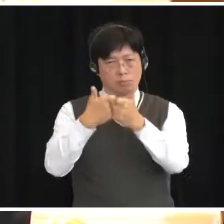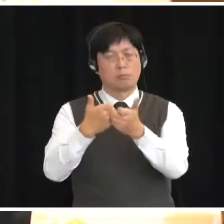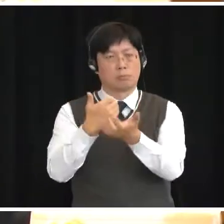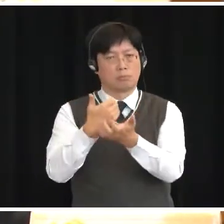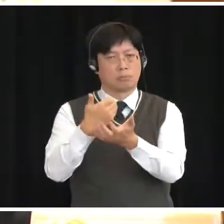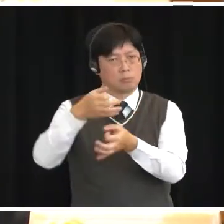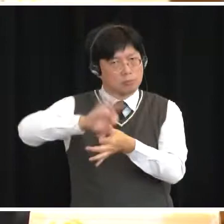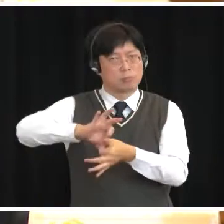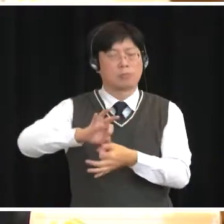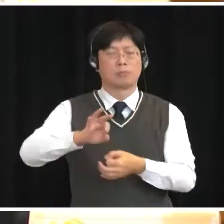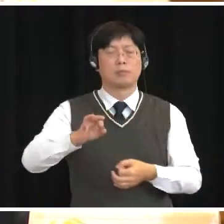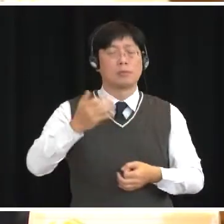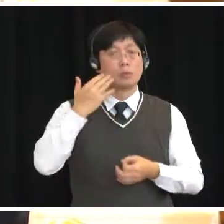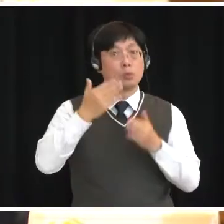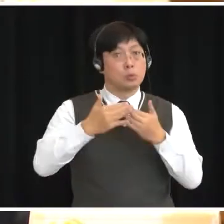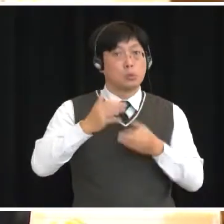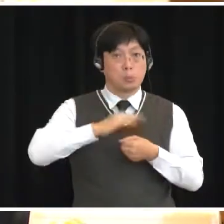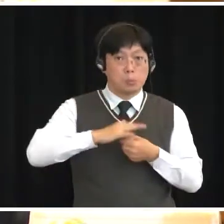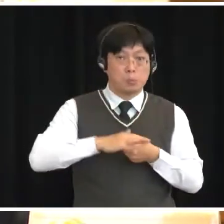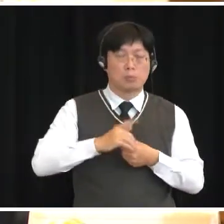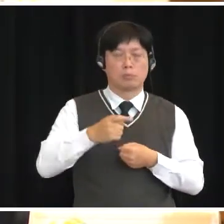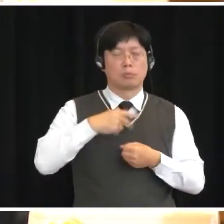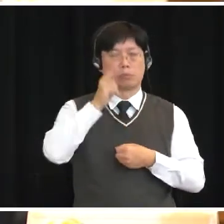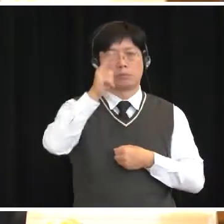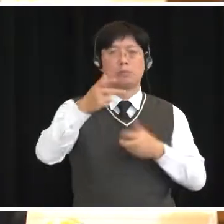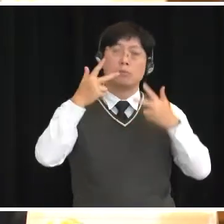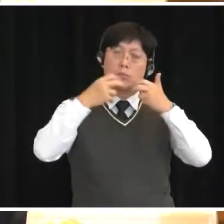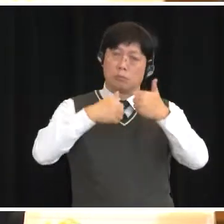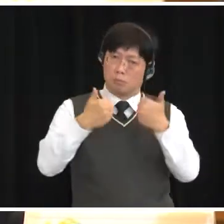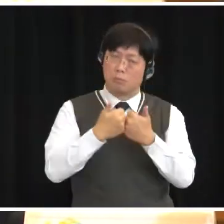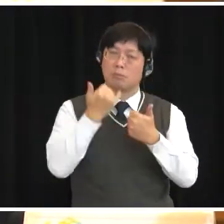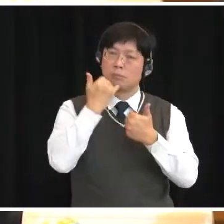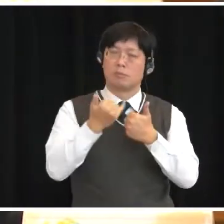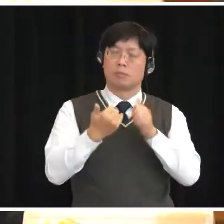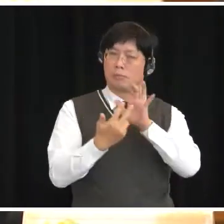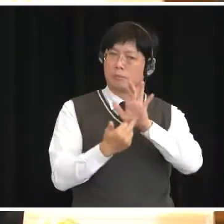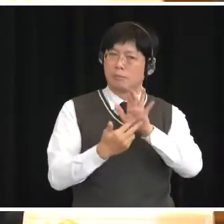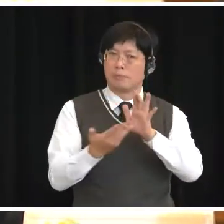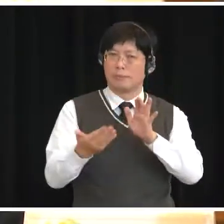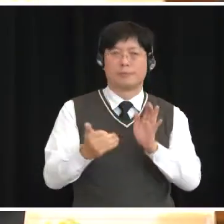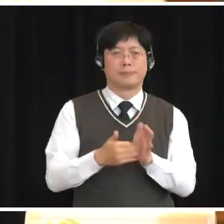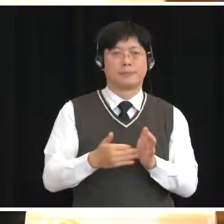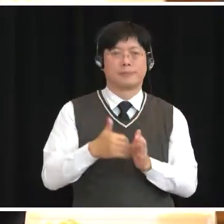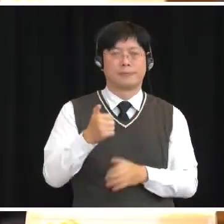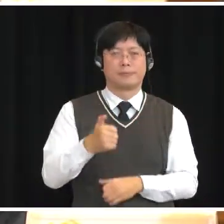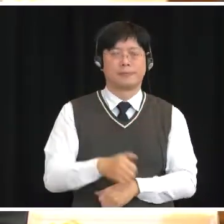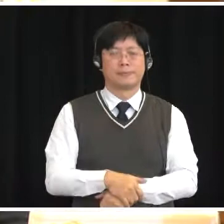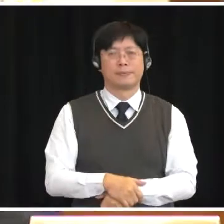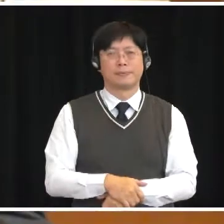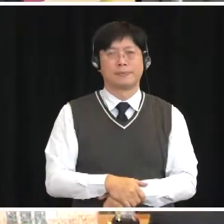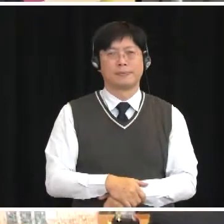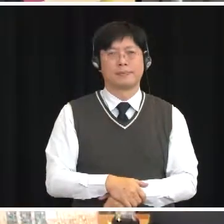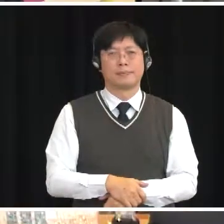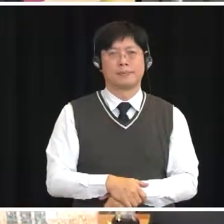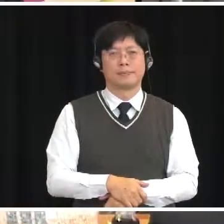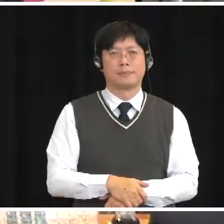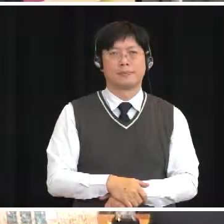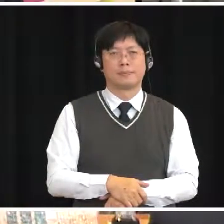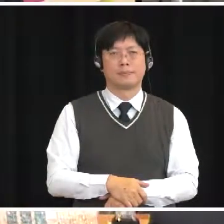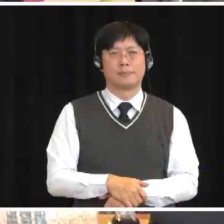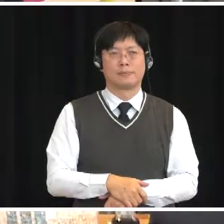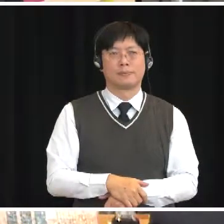has many special programs for indigenous peoples. Maybe the Council can provide additional information later. Thank you.